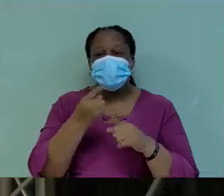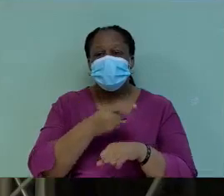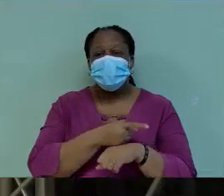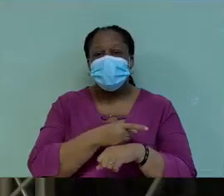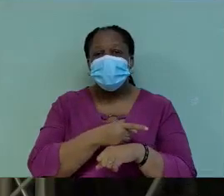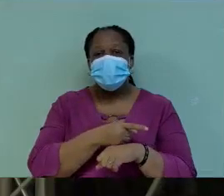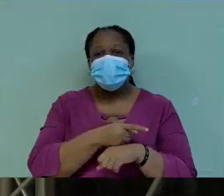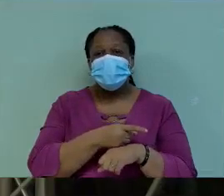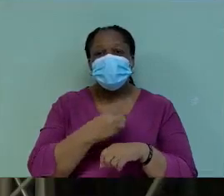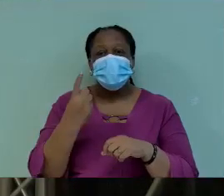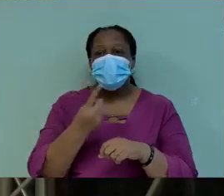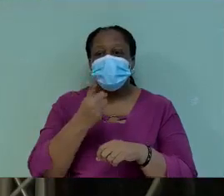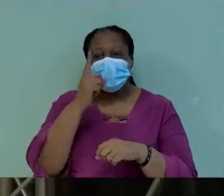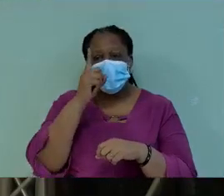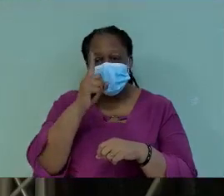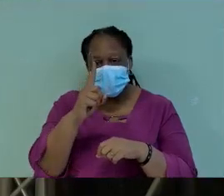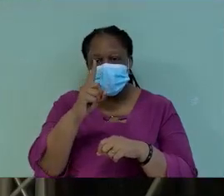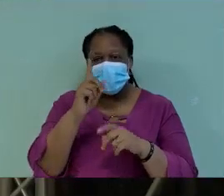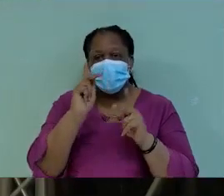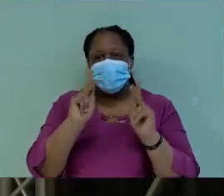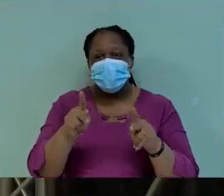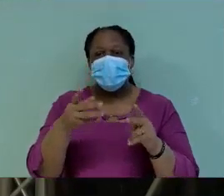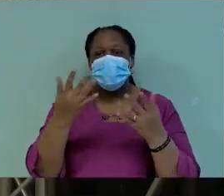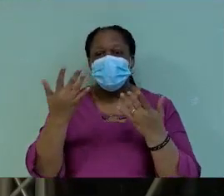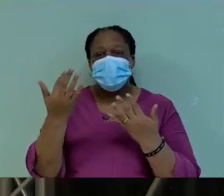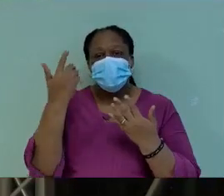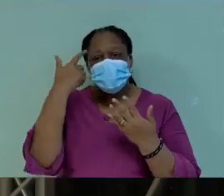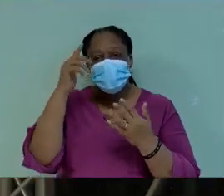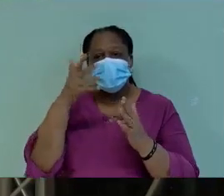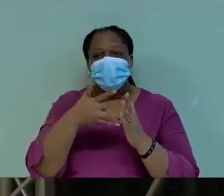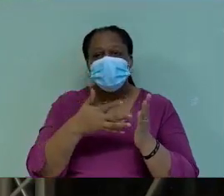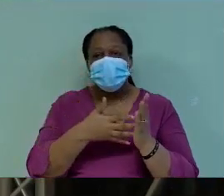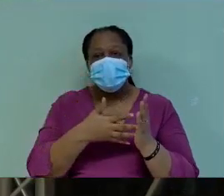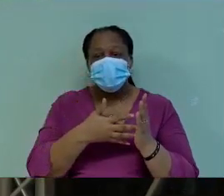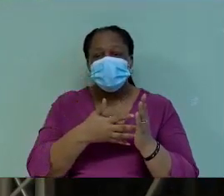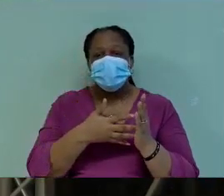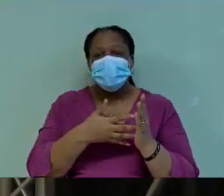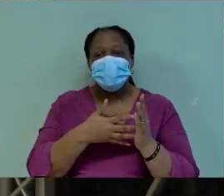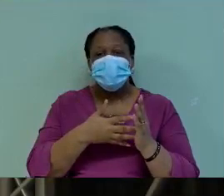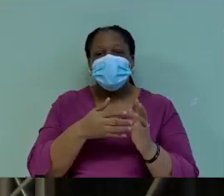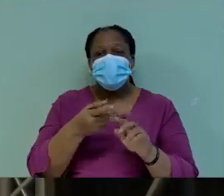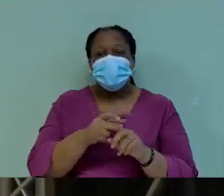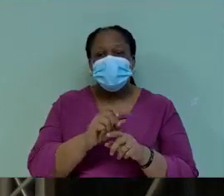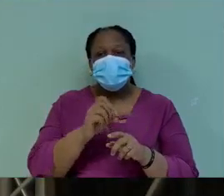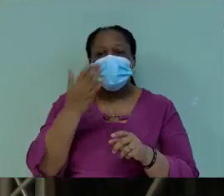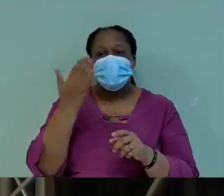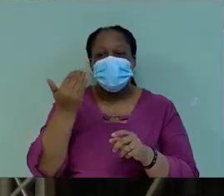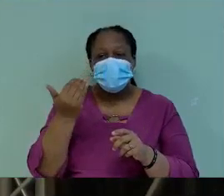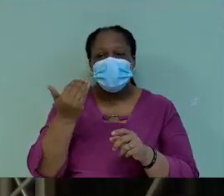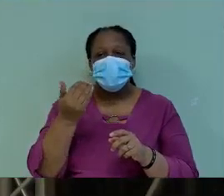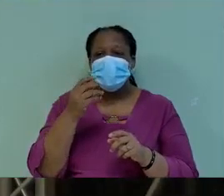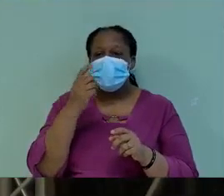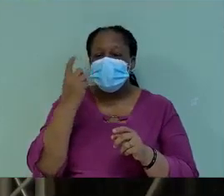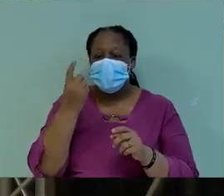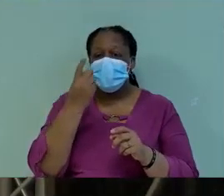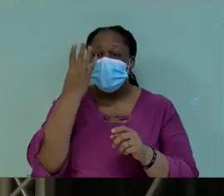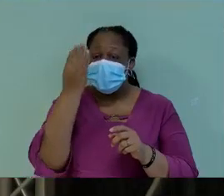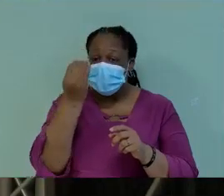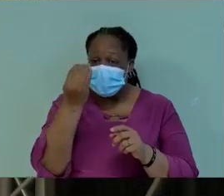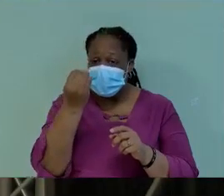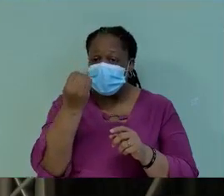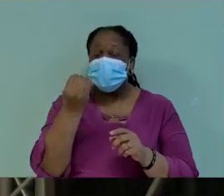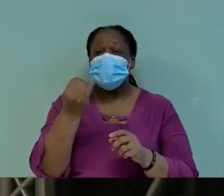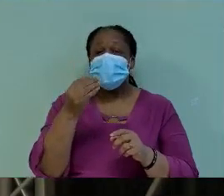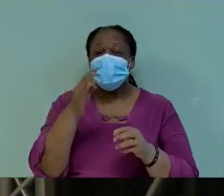we only have one result pending. Of the 15 positive cases, 14 persons